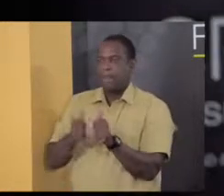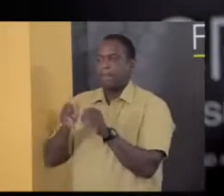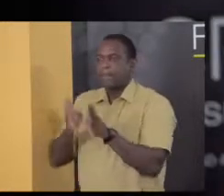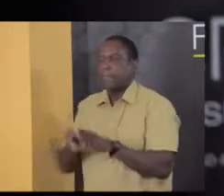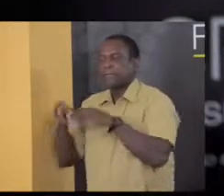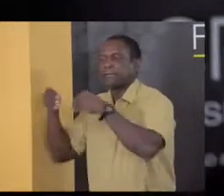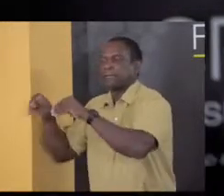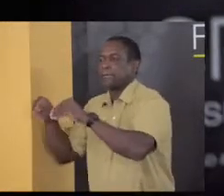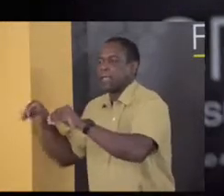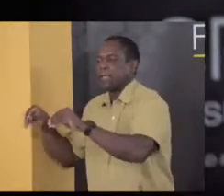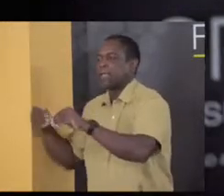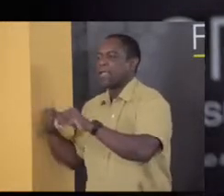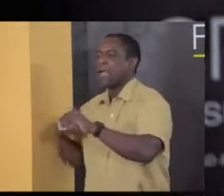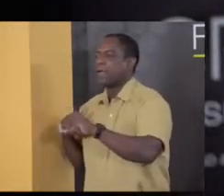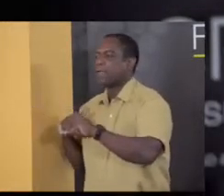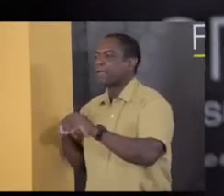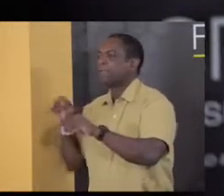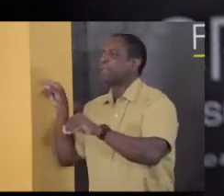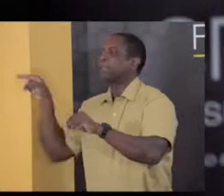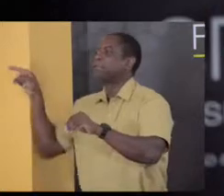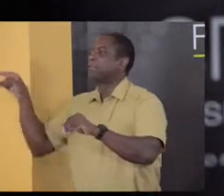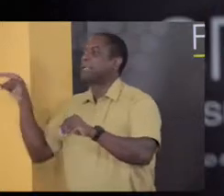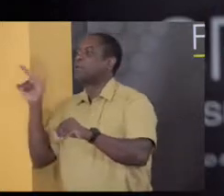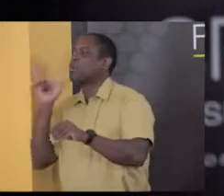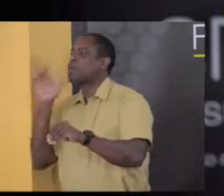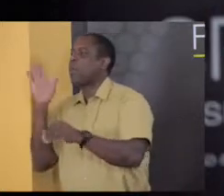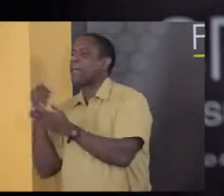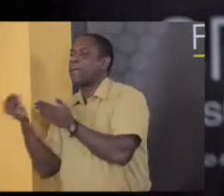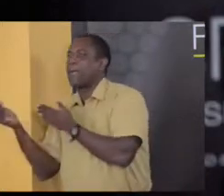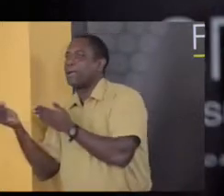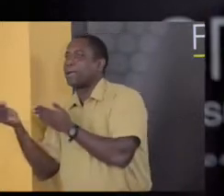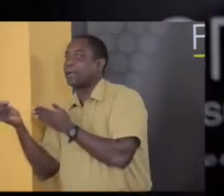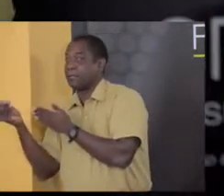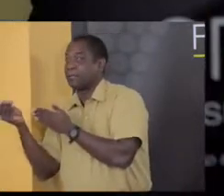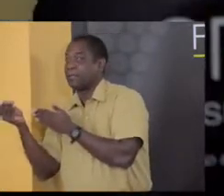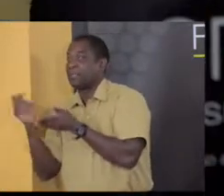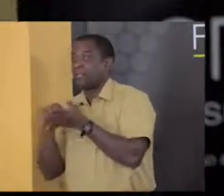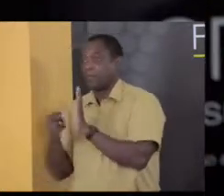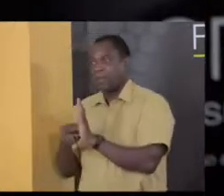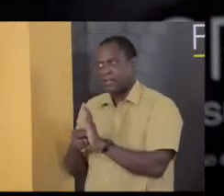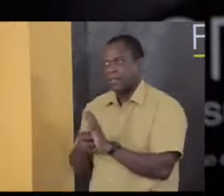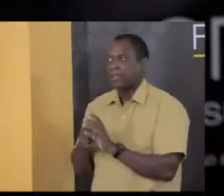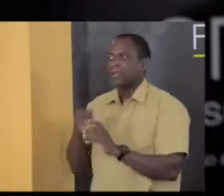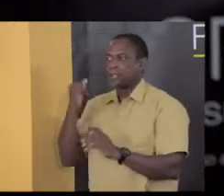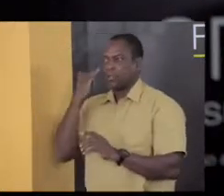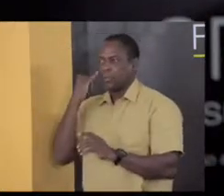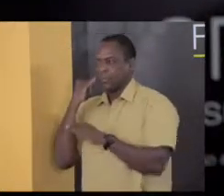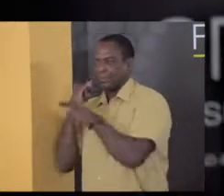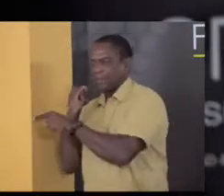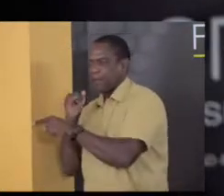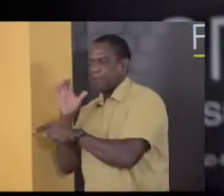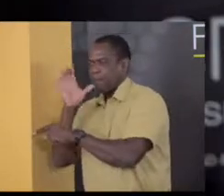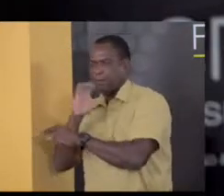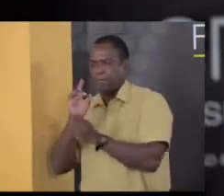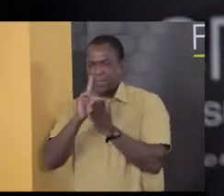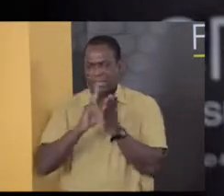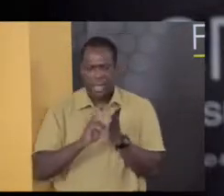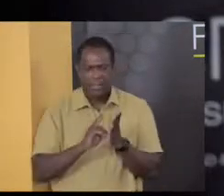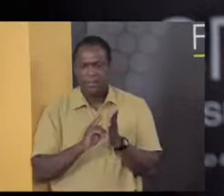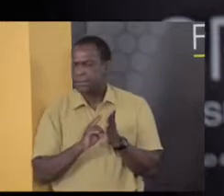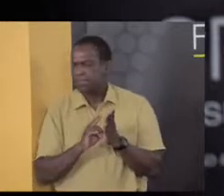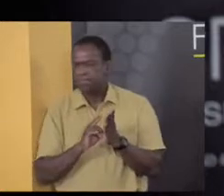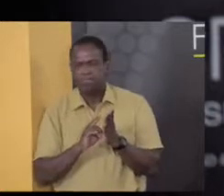so it works both ways. If retailers are looking for designers, they're going to look for designers that have the best